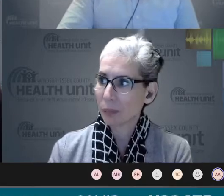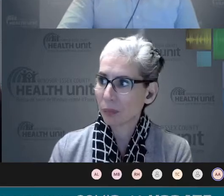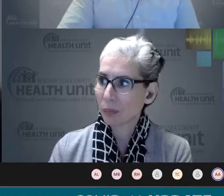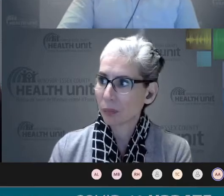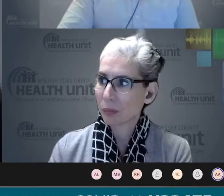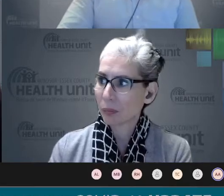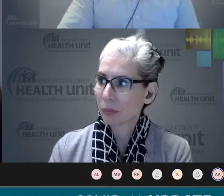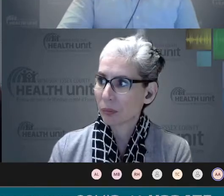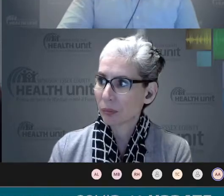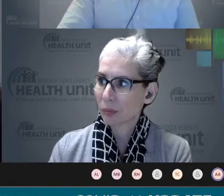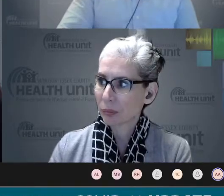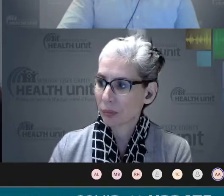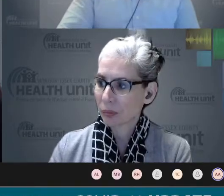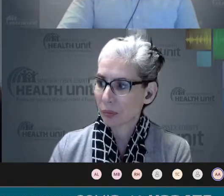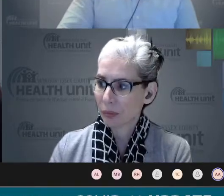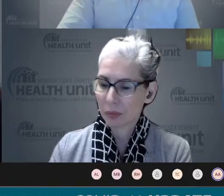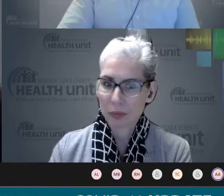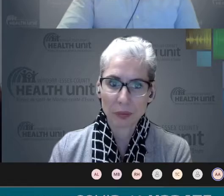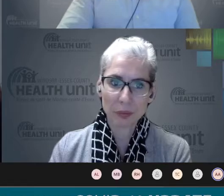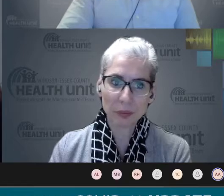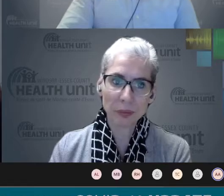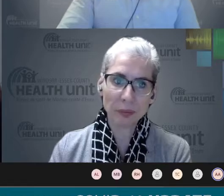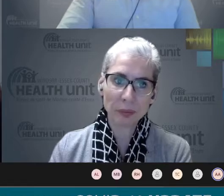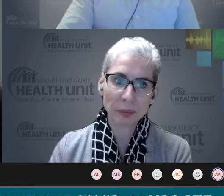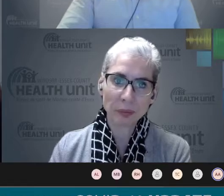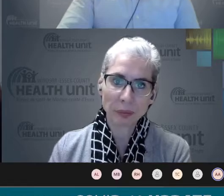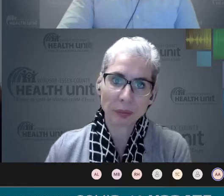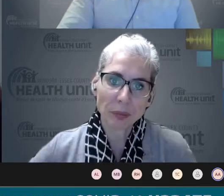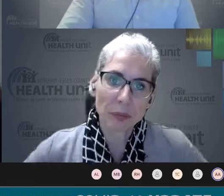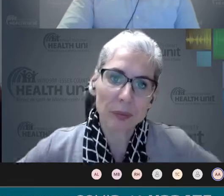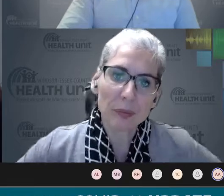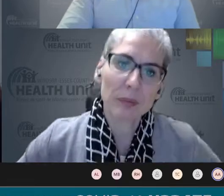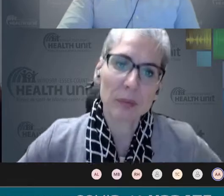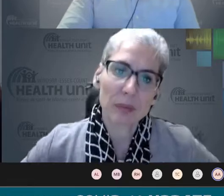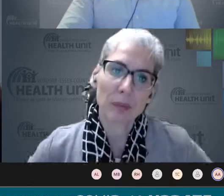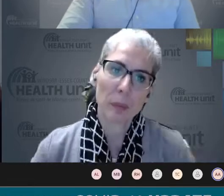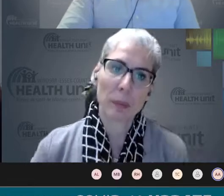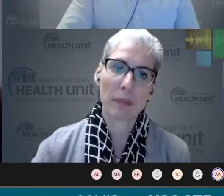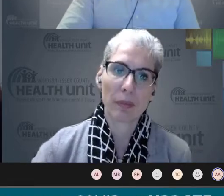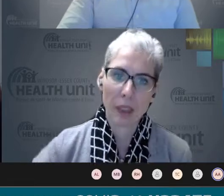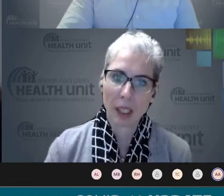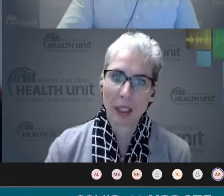remarks from Nicole, and then we'll move into our epidemiology summary. Thank you.